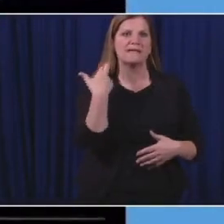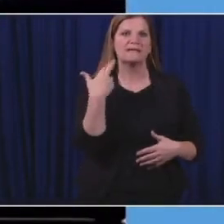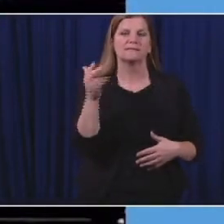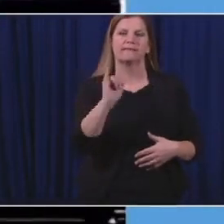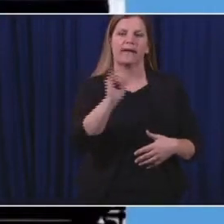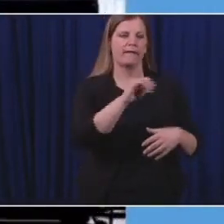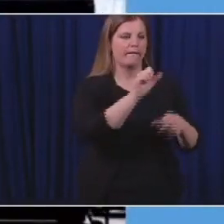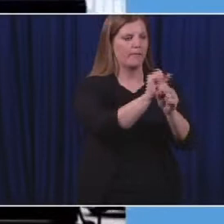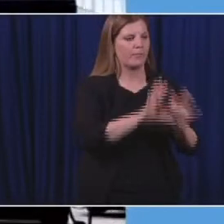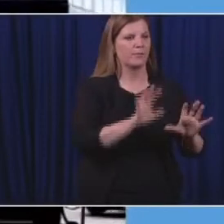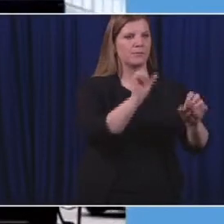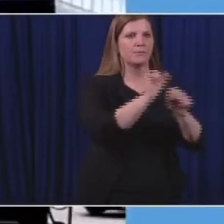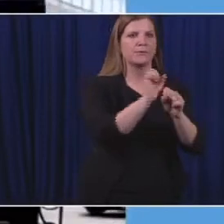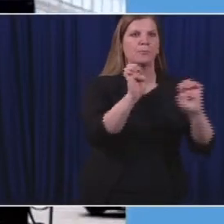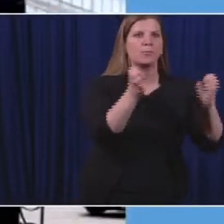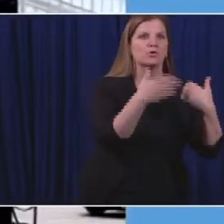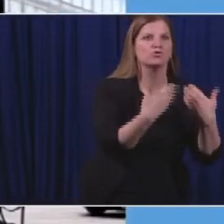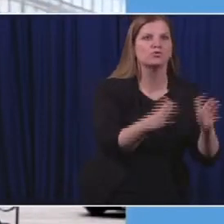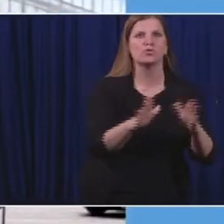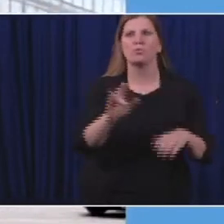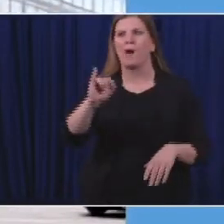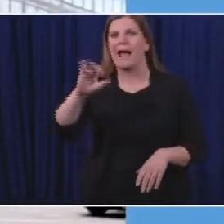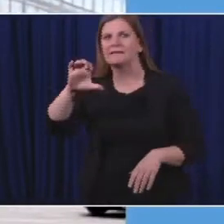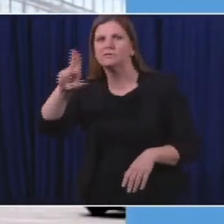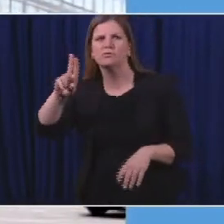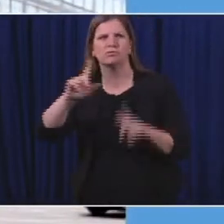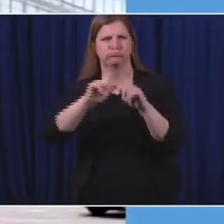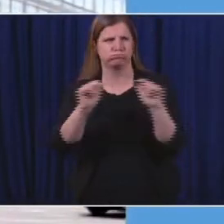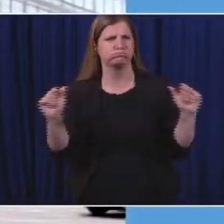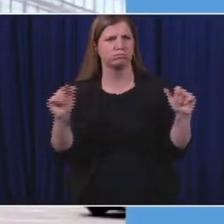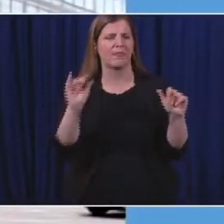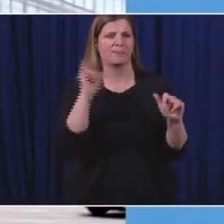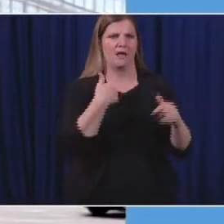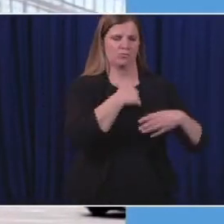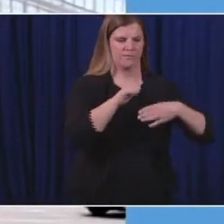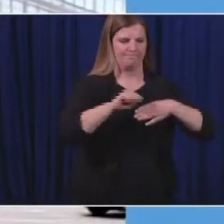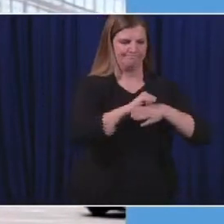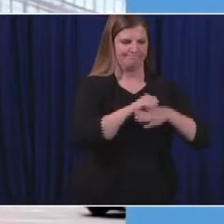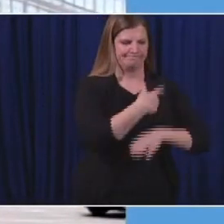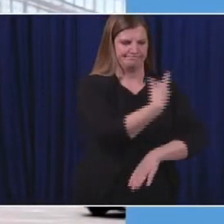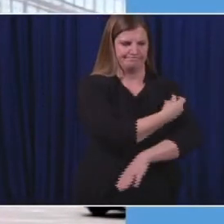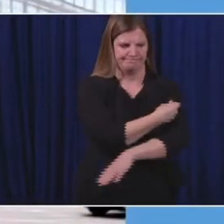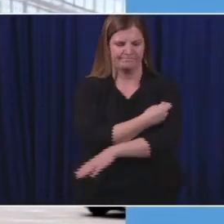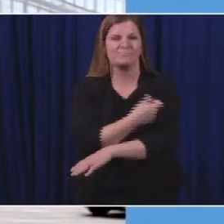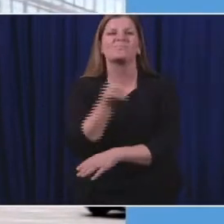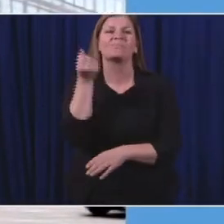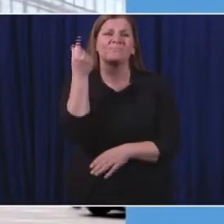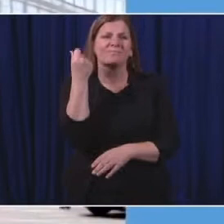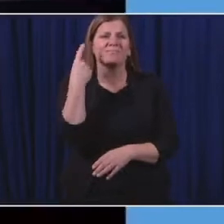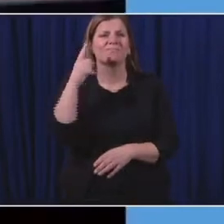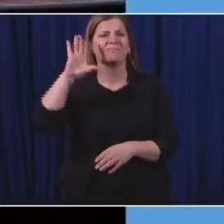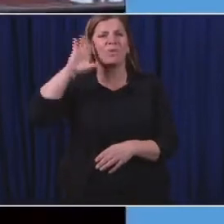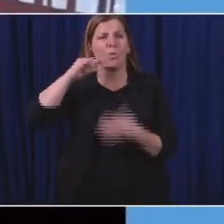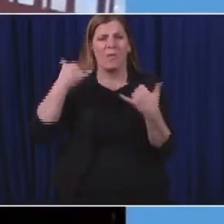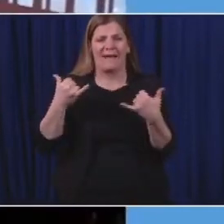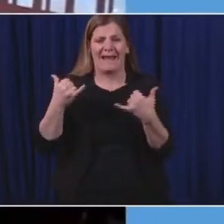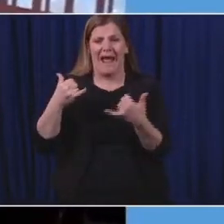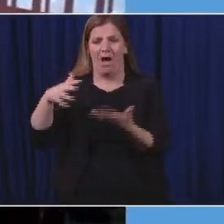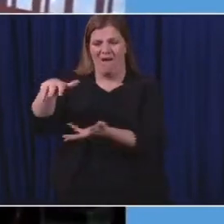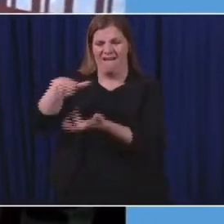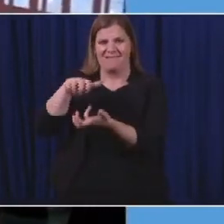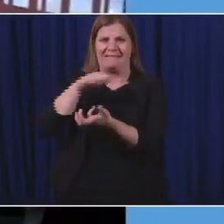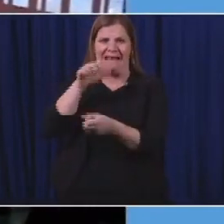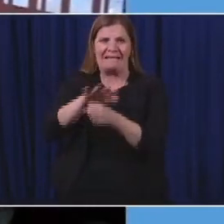units. As you've described, we don't have enough vaccine in this first allocation to cover all those populations, but the good news is with